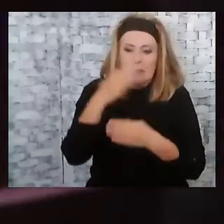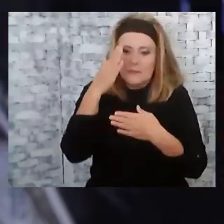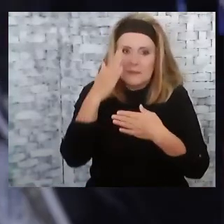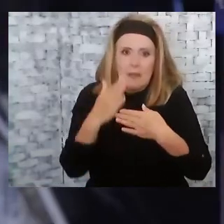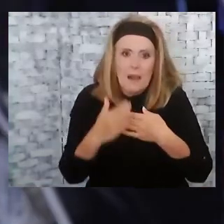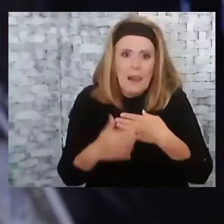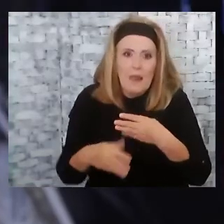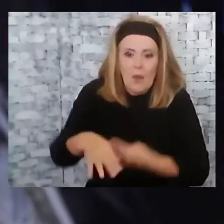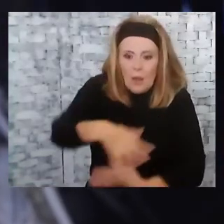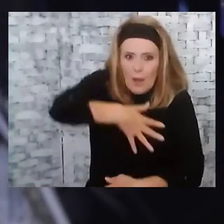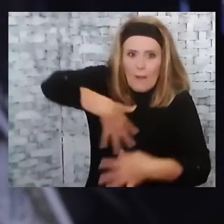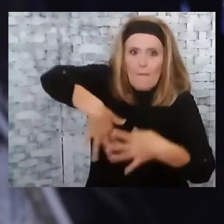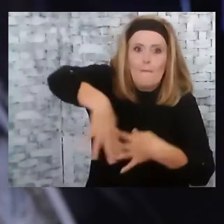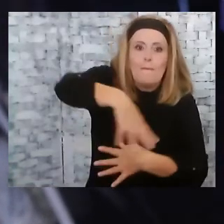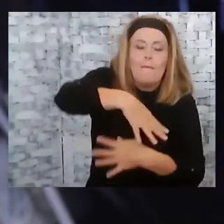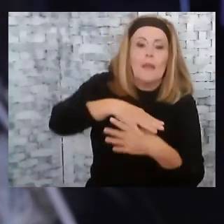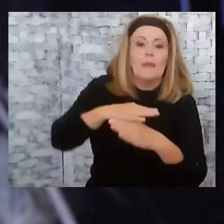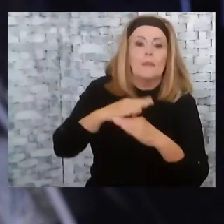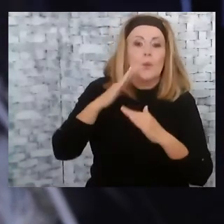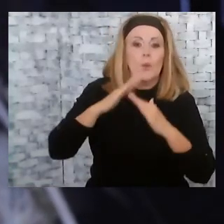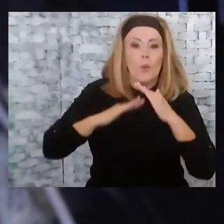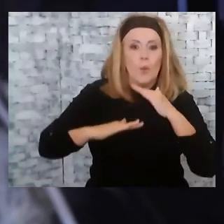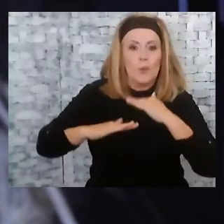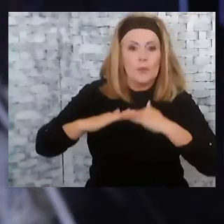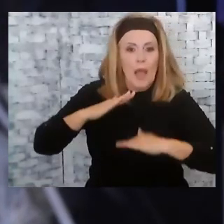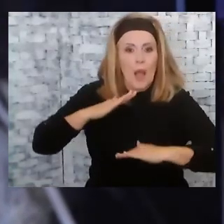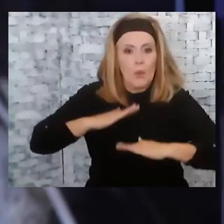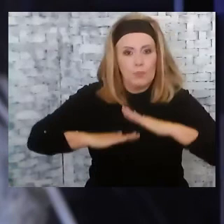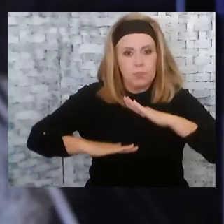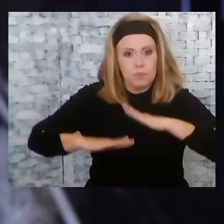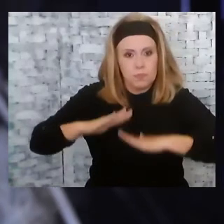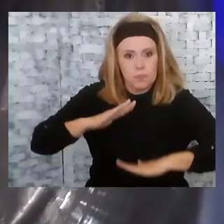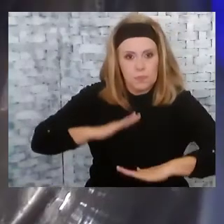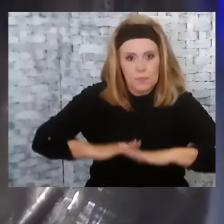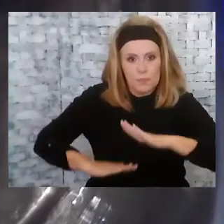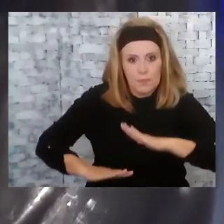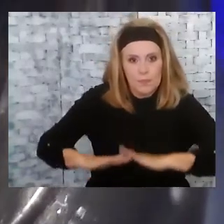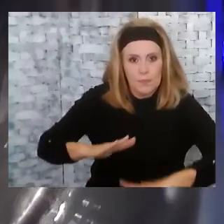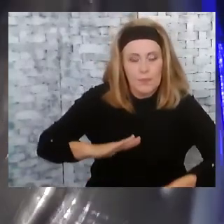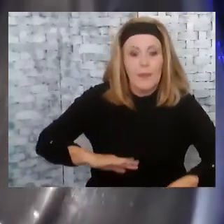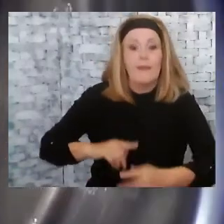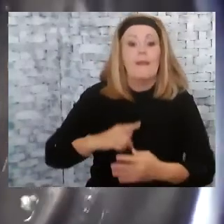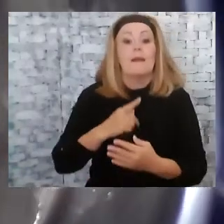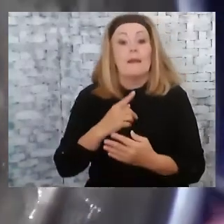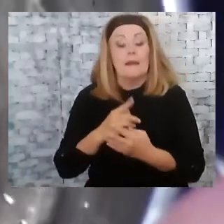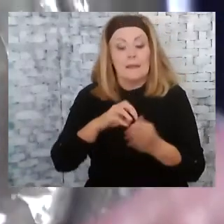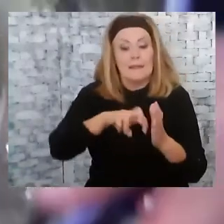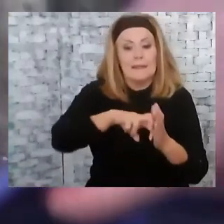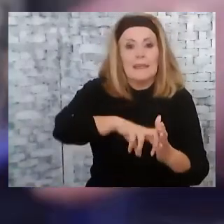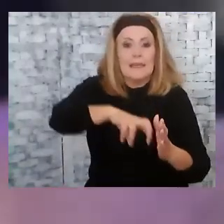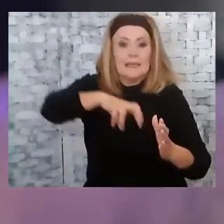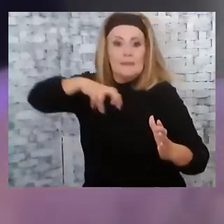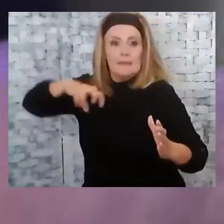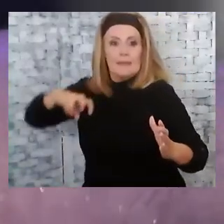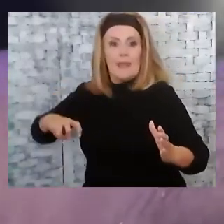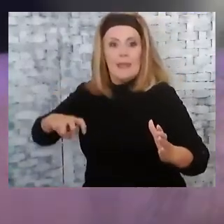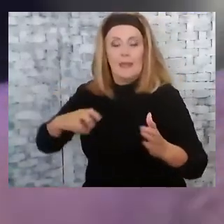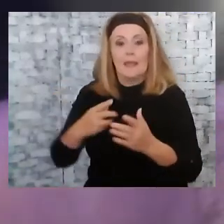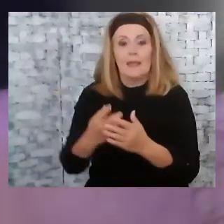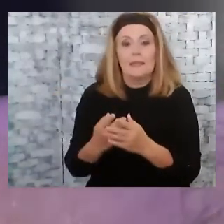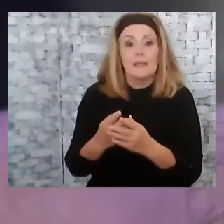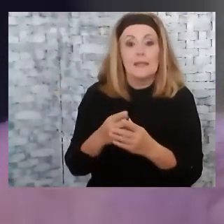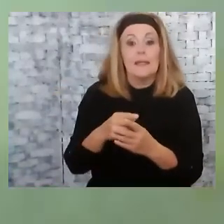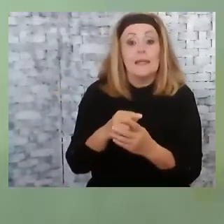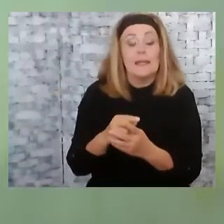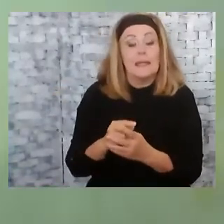remelted and recooled into grains about the size of BBs in order to speed up the extraction process. The grains are then placed into a